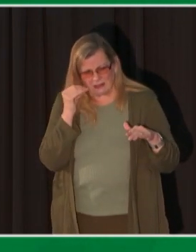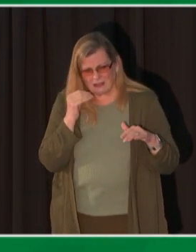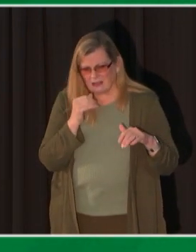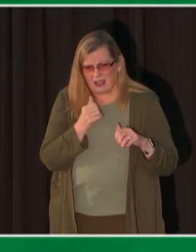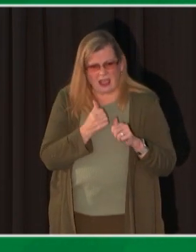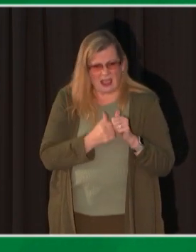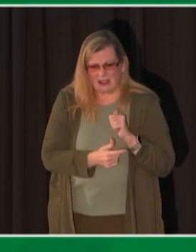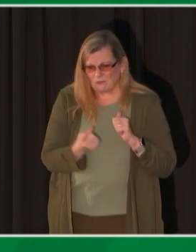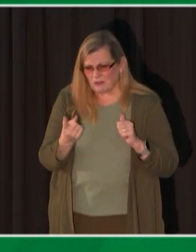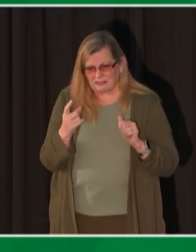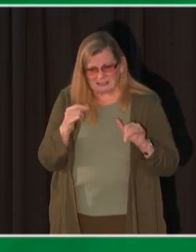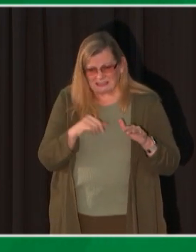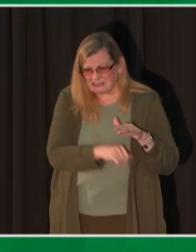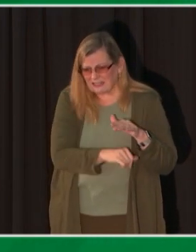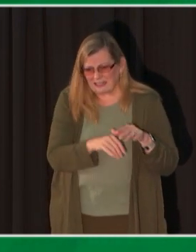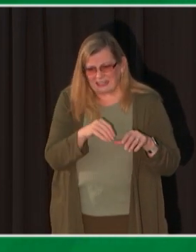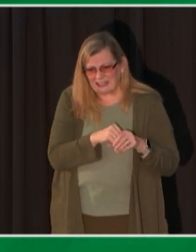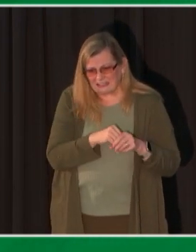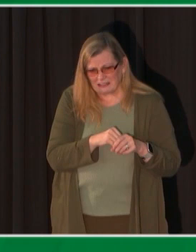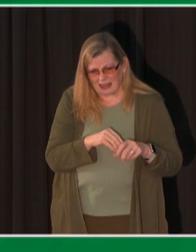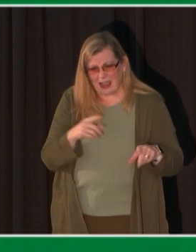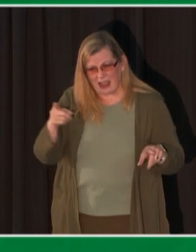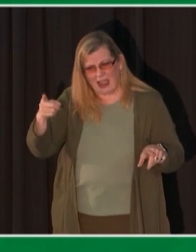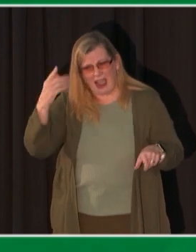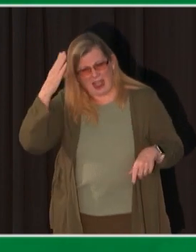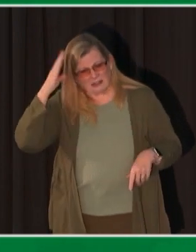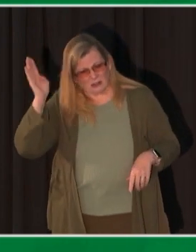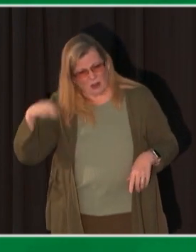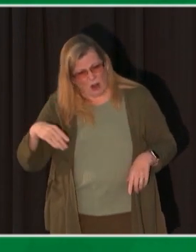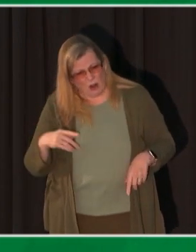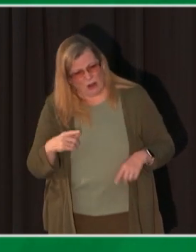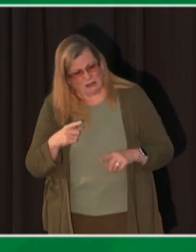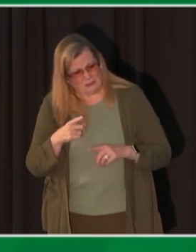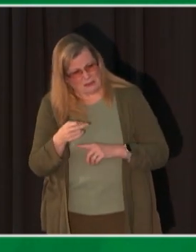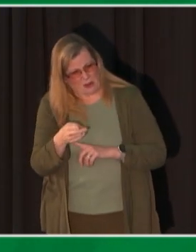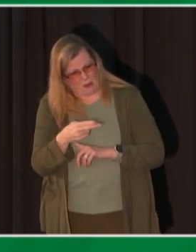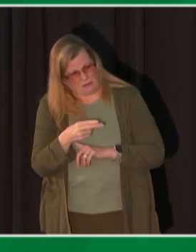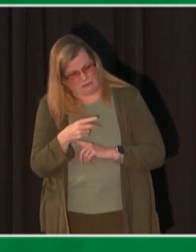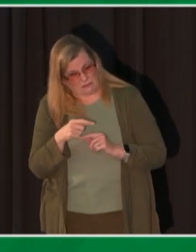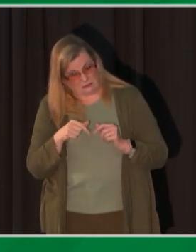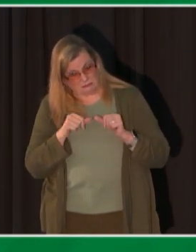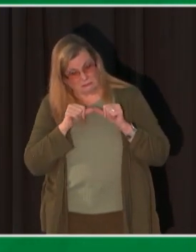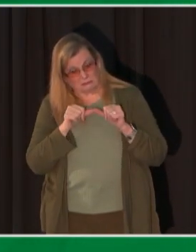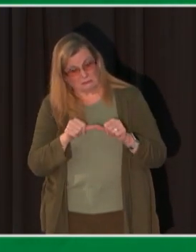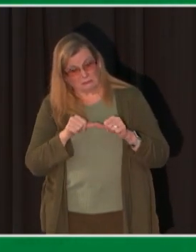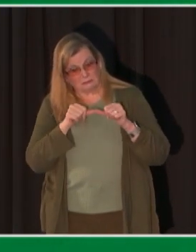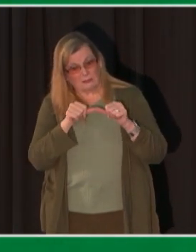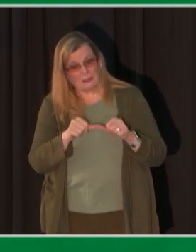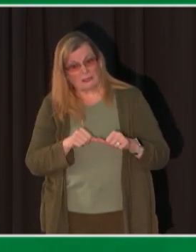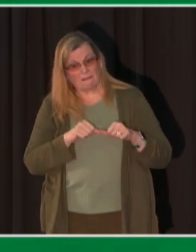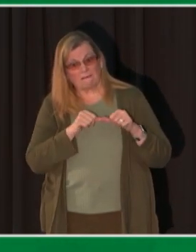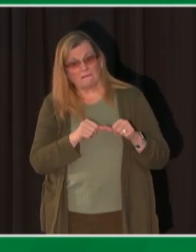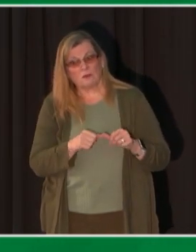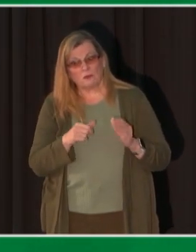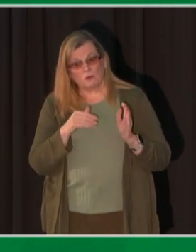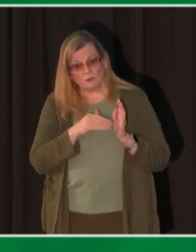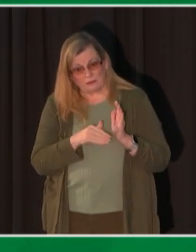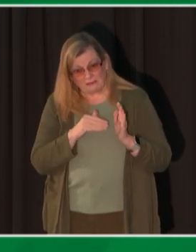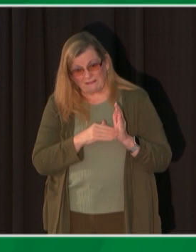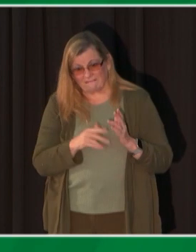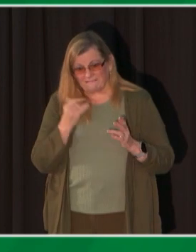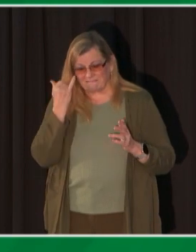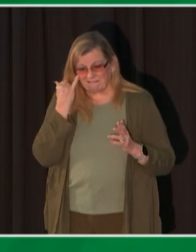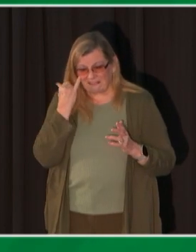do. And I know, like, for instance, in one hotel, there's a constant presence of fire trucks and